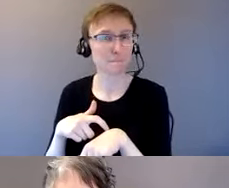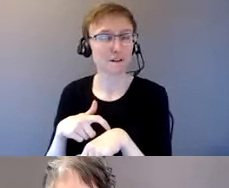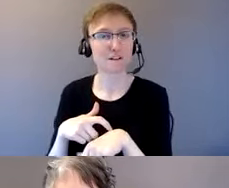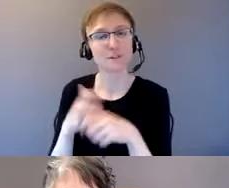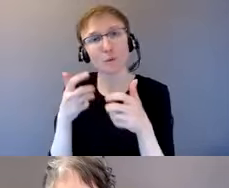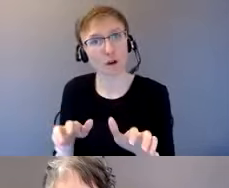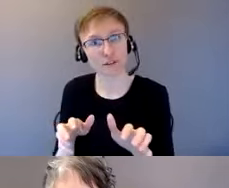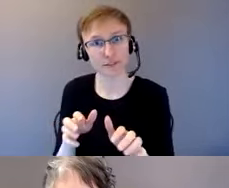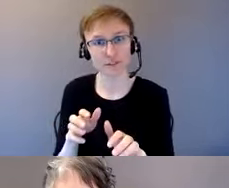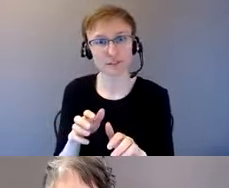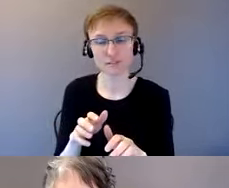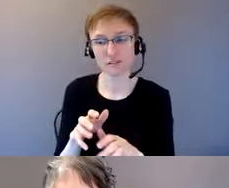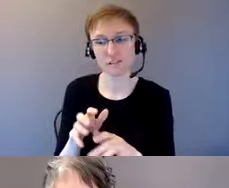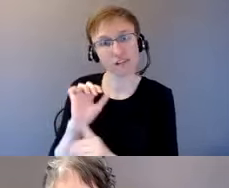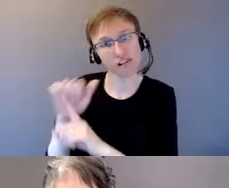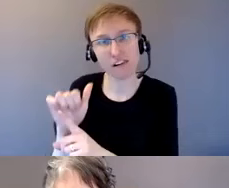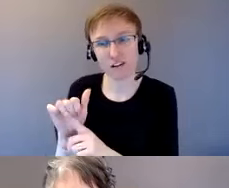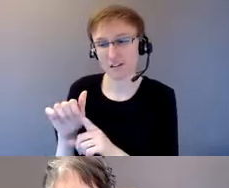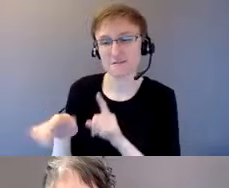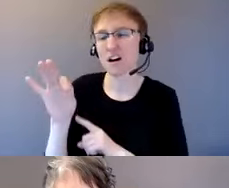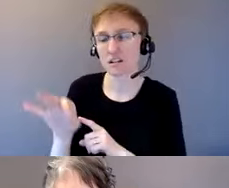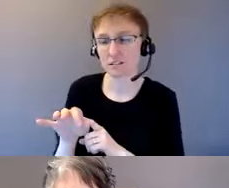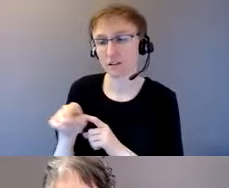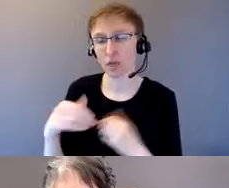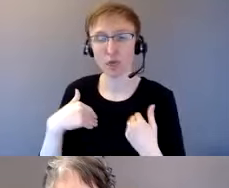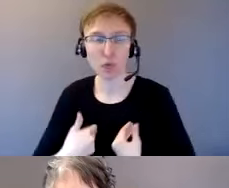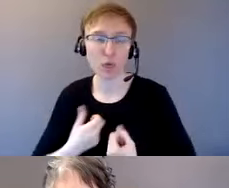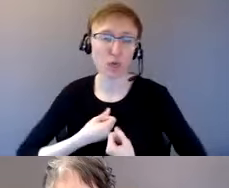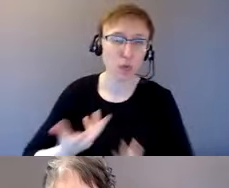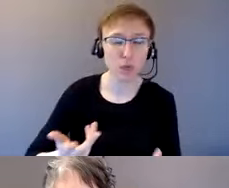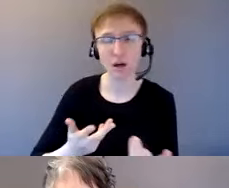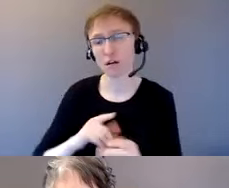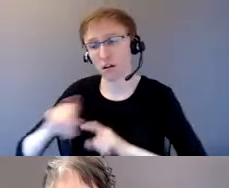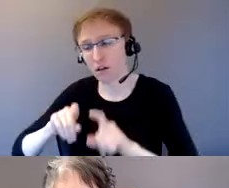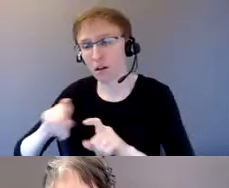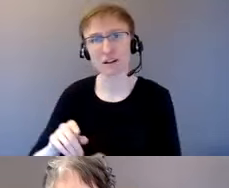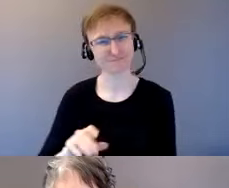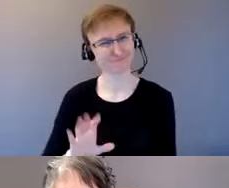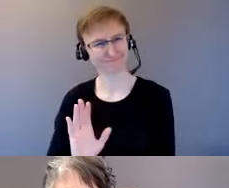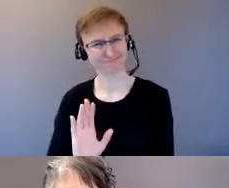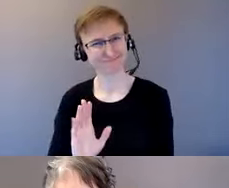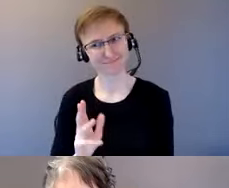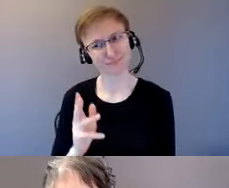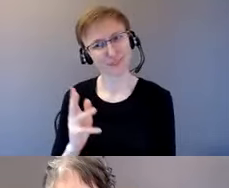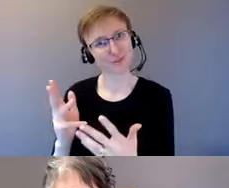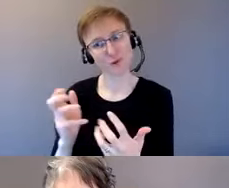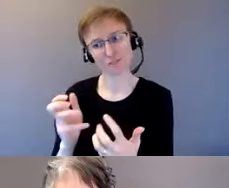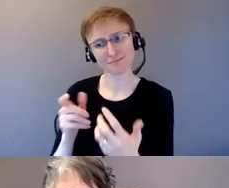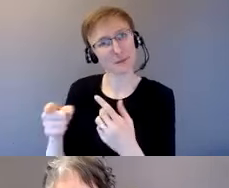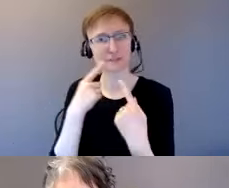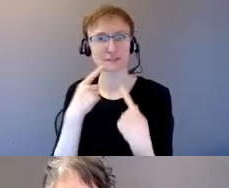assess them when it's the time of day when they would perform at their worst. So looking at things like setting them up in the environment for success